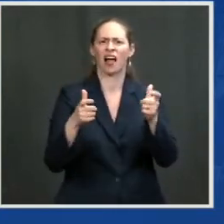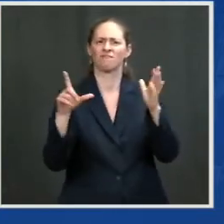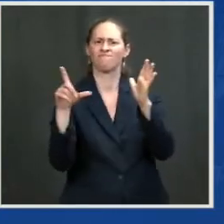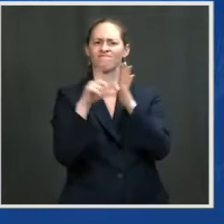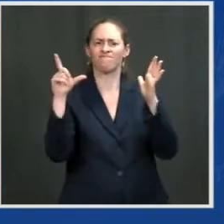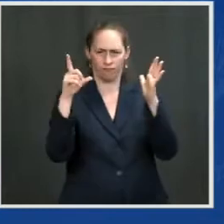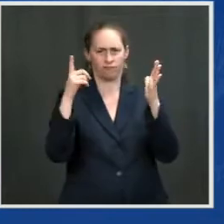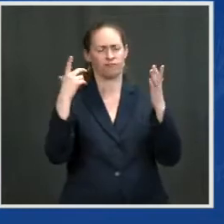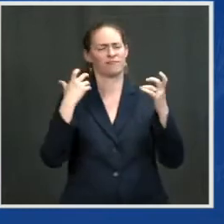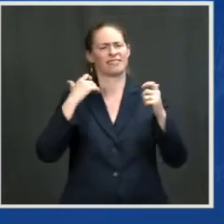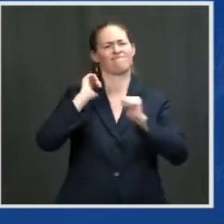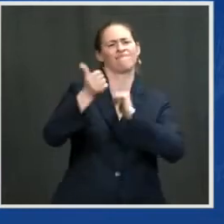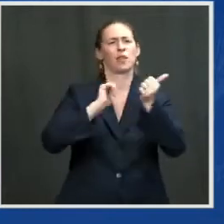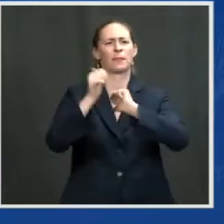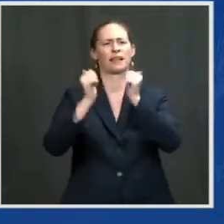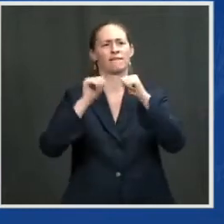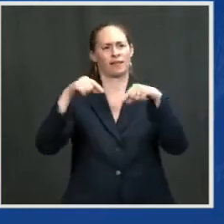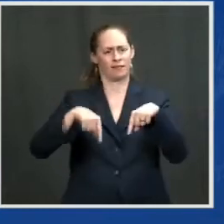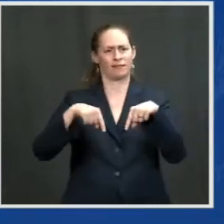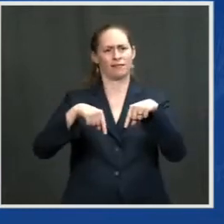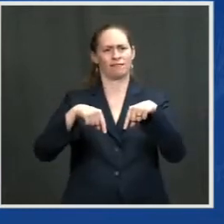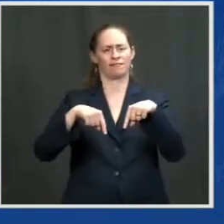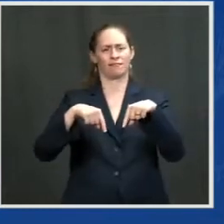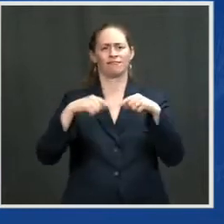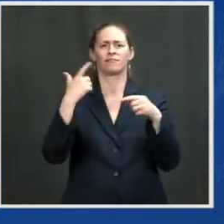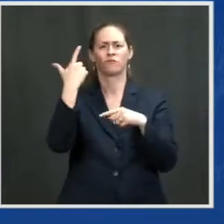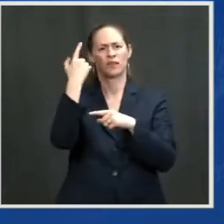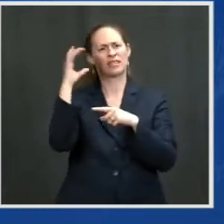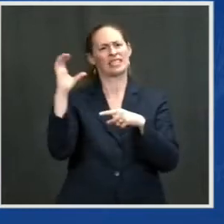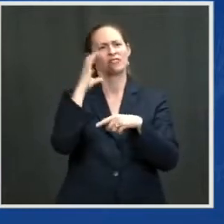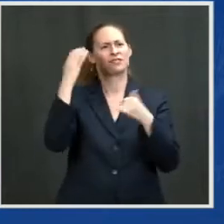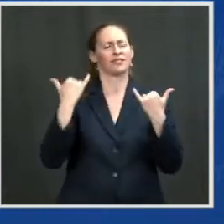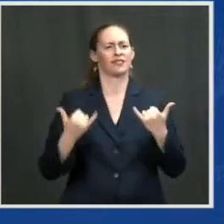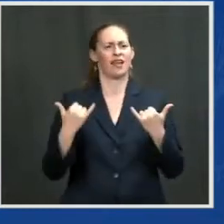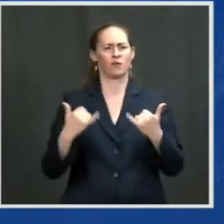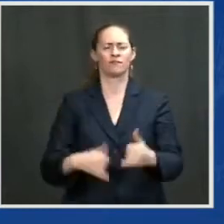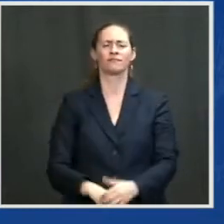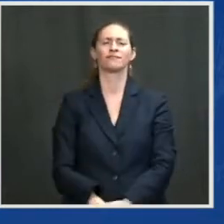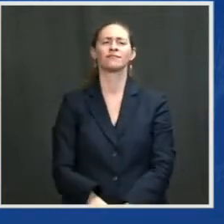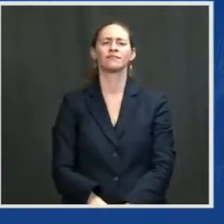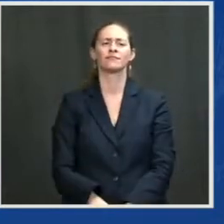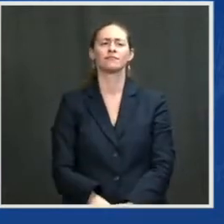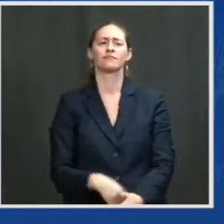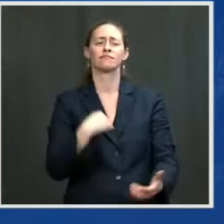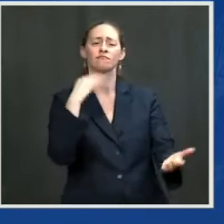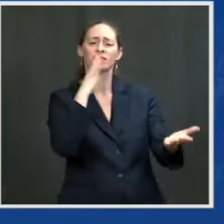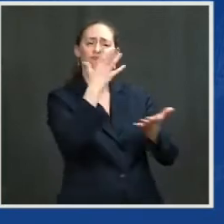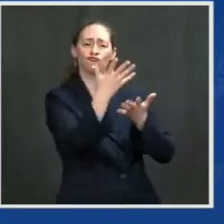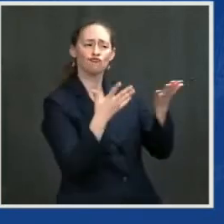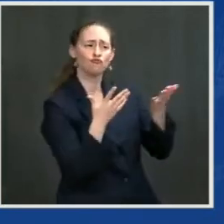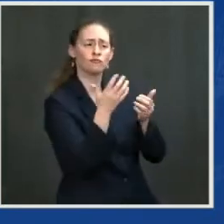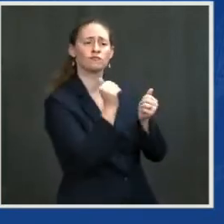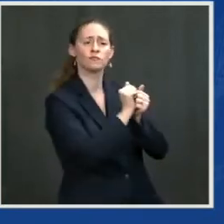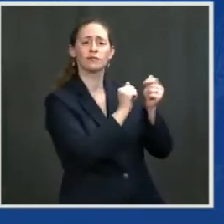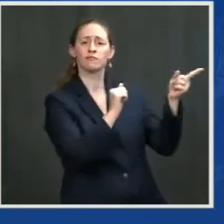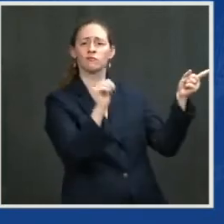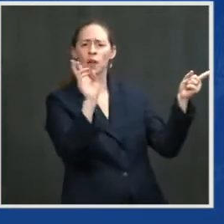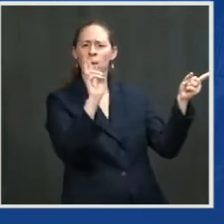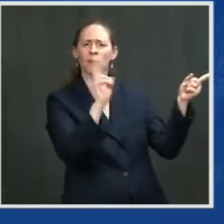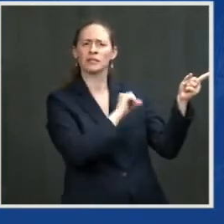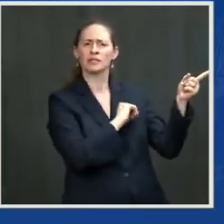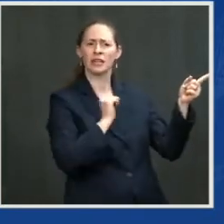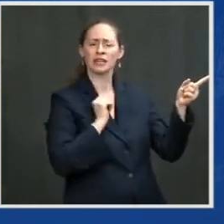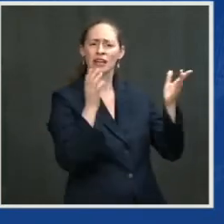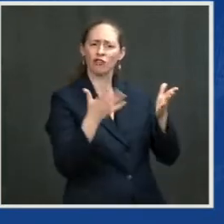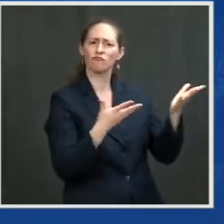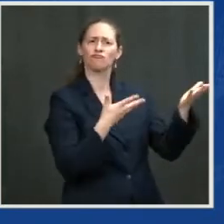both sides. I'm meeting with my Republican friends up in the Congress to see, number one, how much they're willing to go for, what they